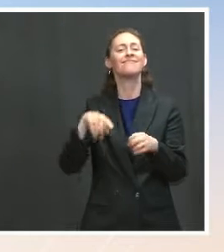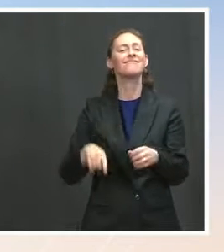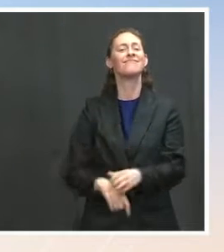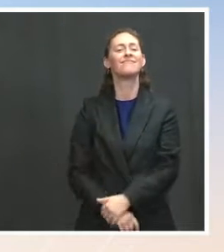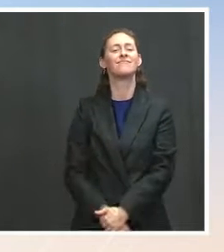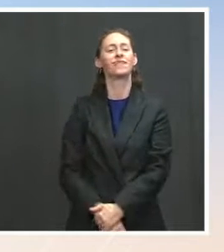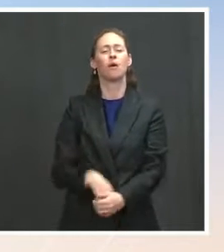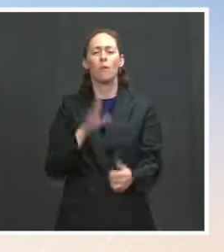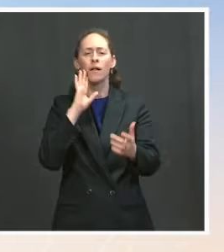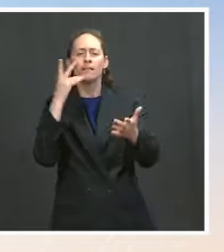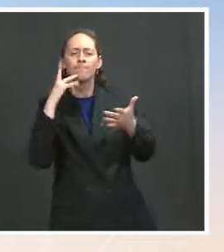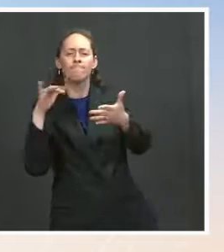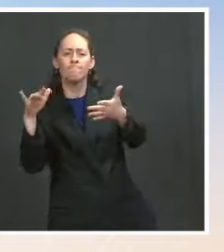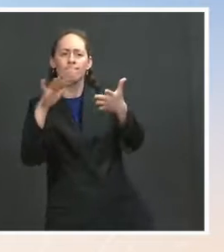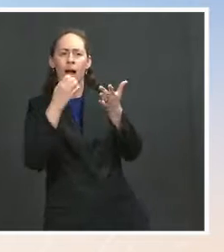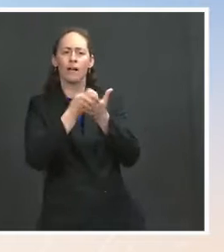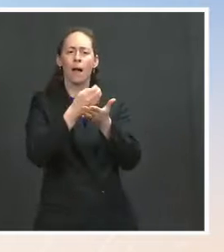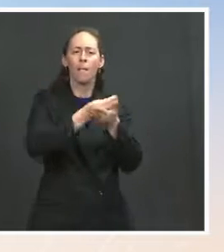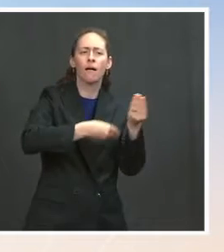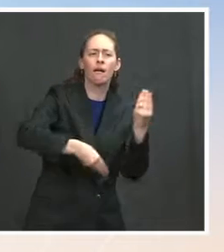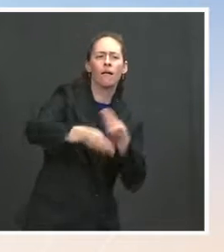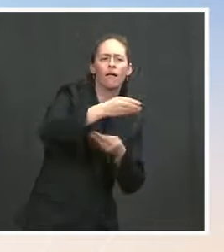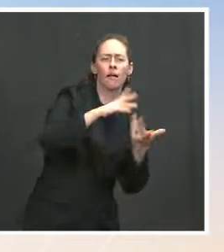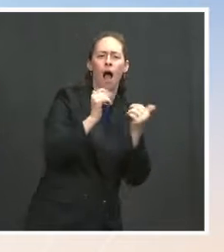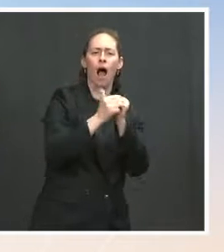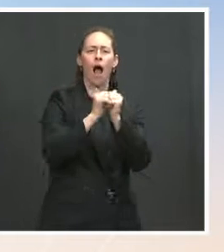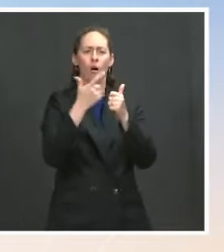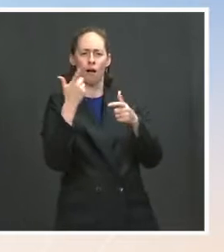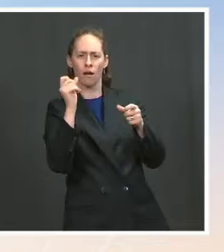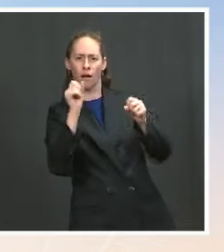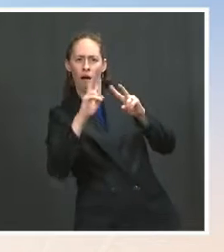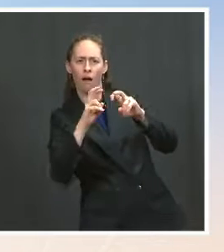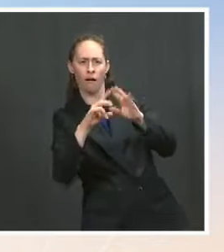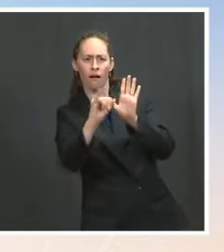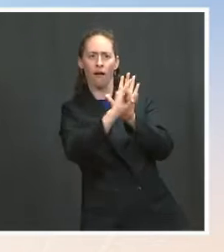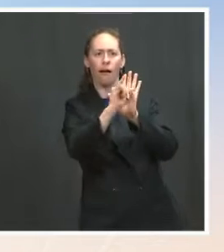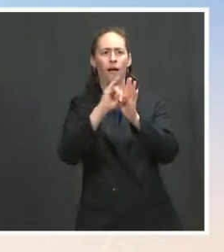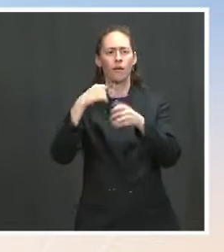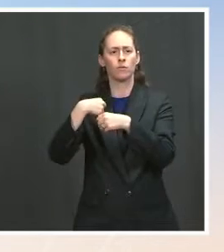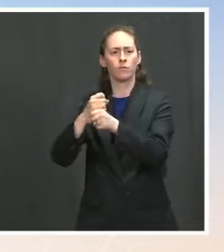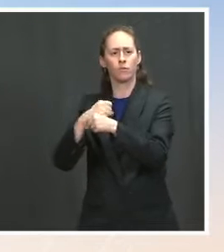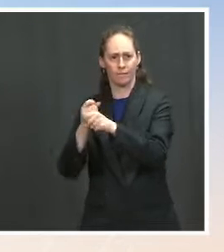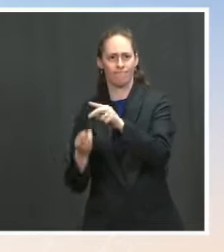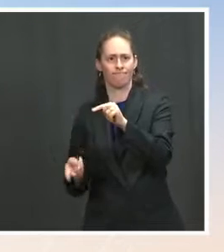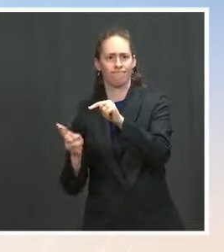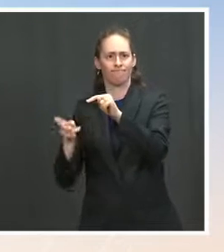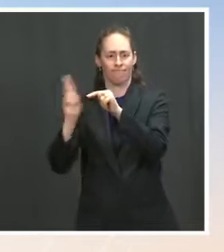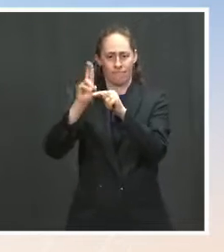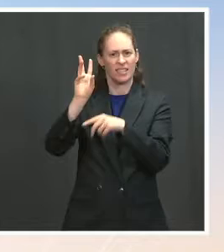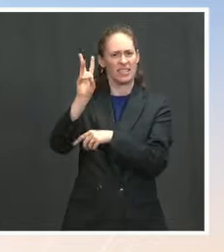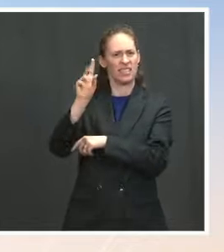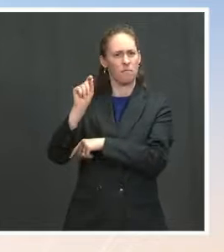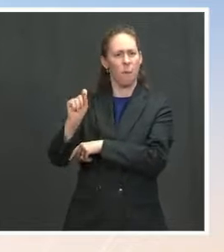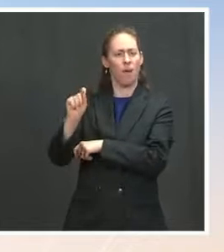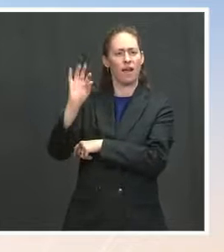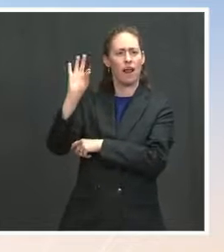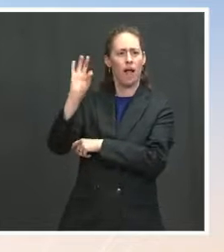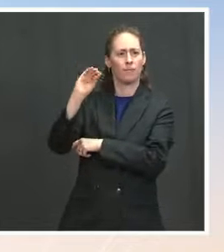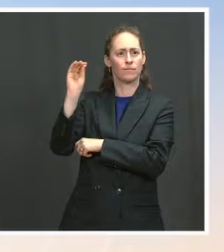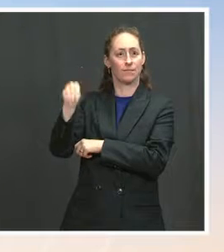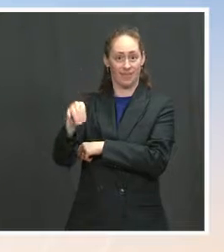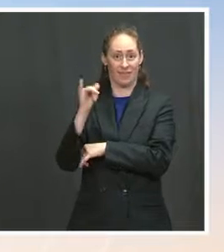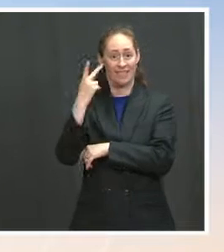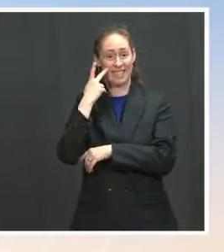their projection for U.S. economic growth this year to 6.9% due to the strength of the American Rescue Plan and our